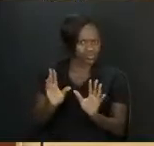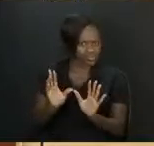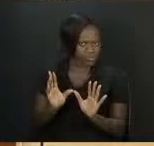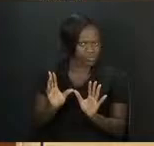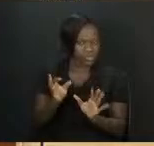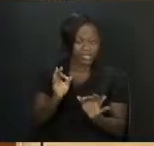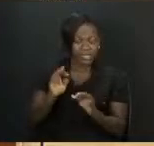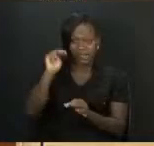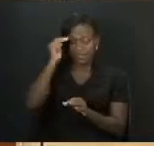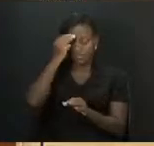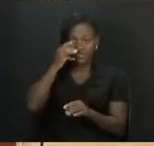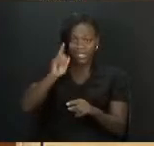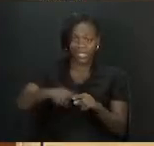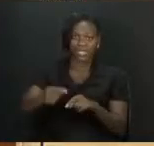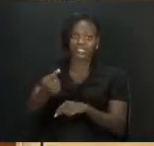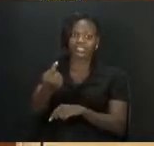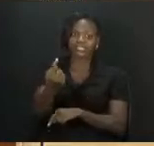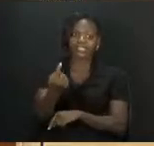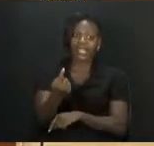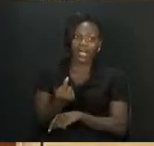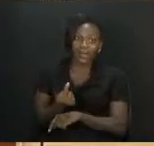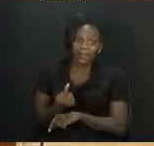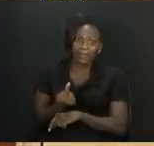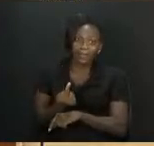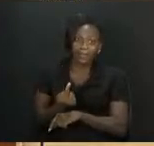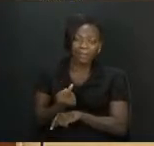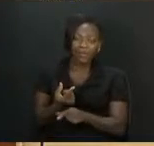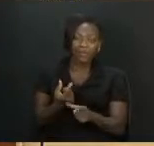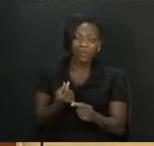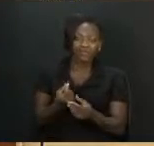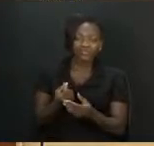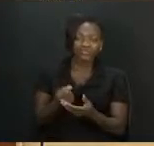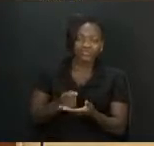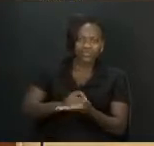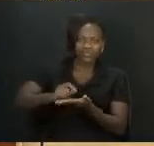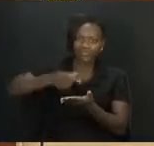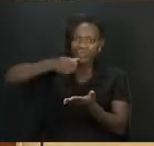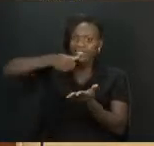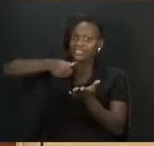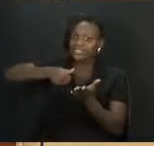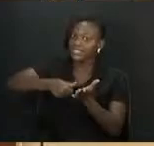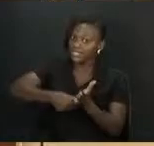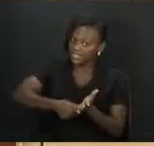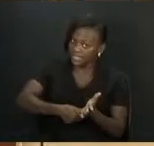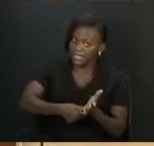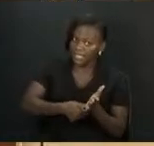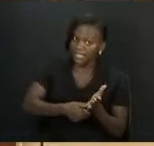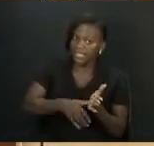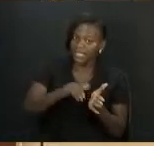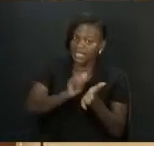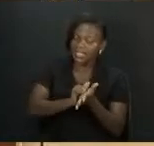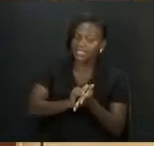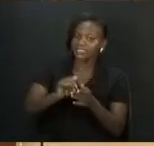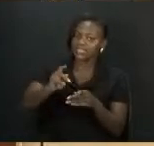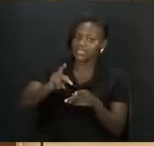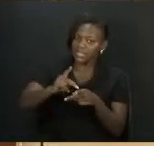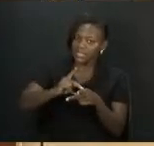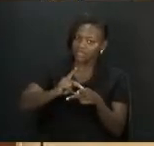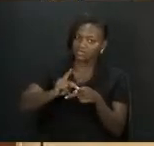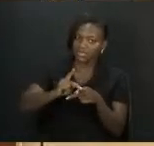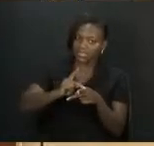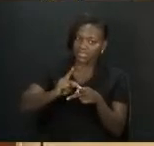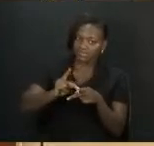unable to appear, the ministry has to write officially. Speaker, that has been the practice. Let's not debate this